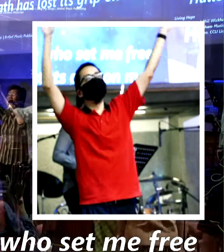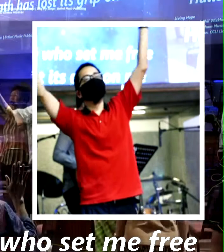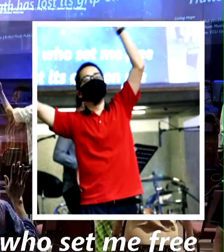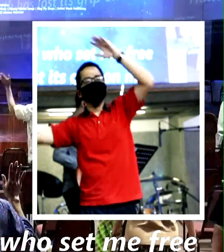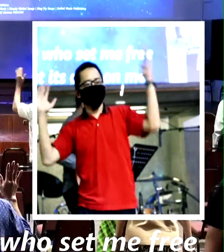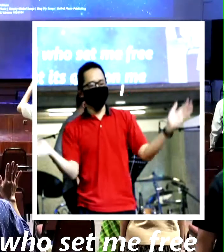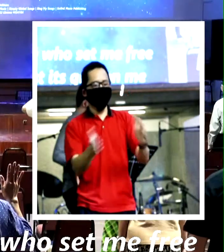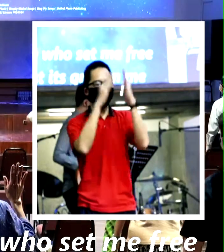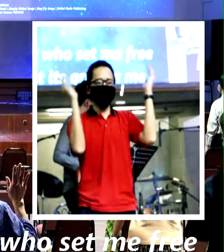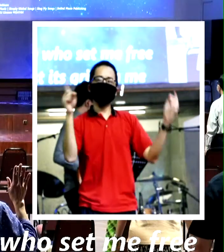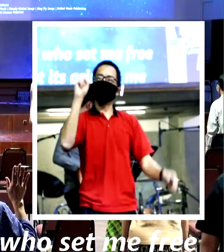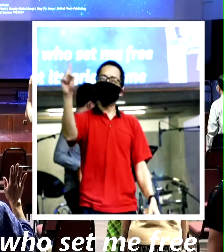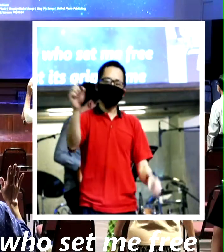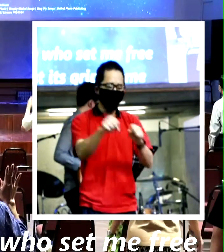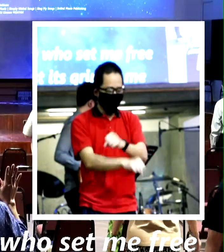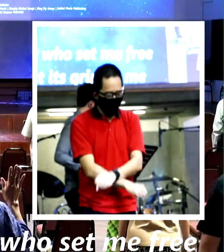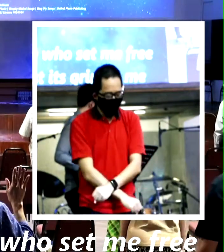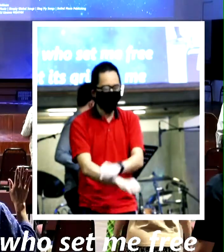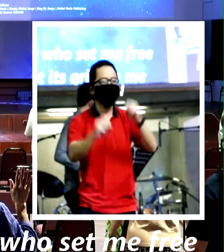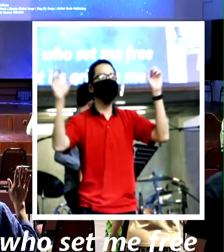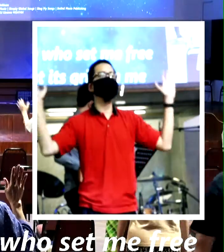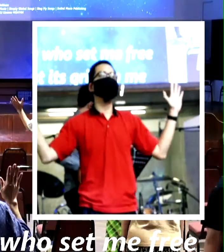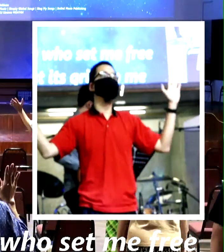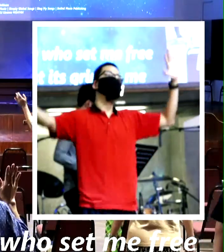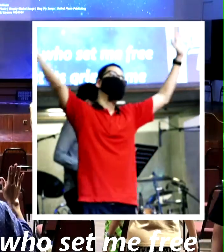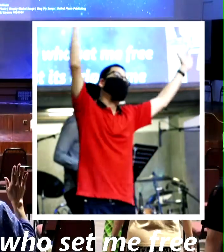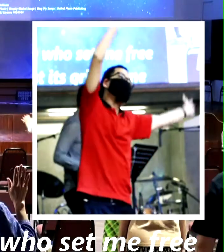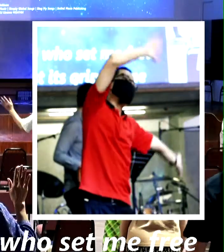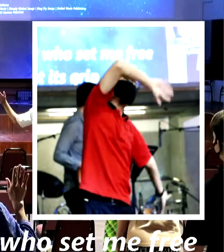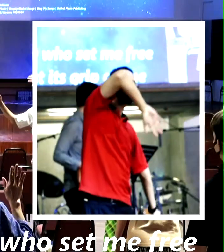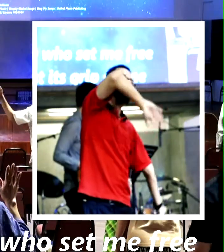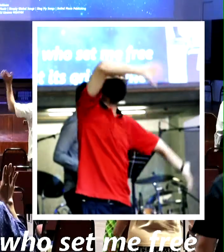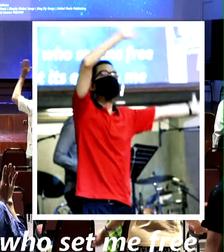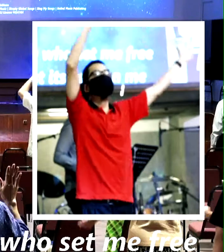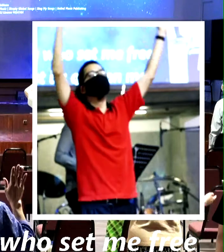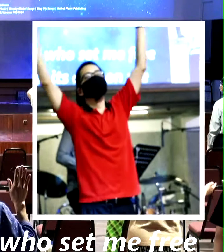hallelujah, praise the one who set me free,